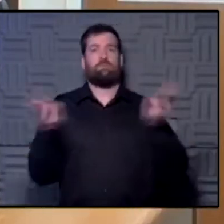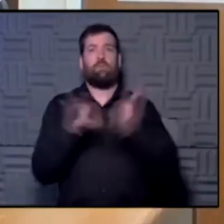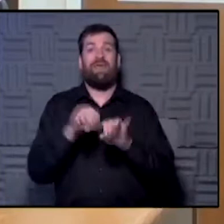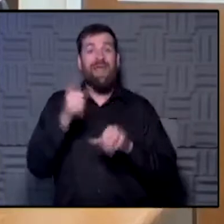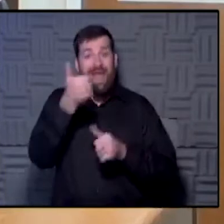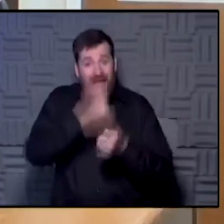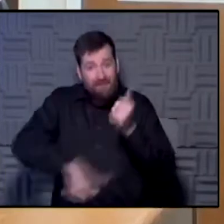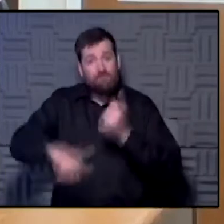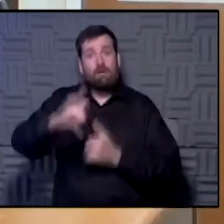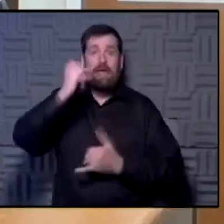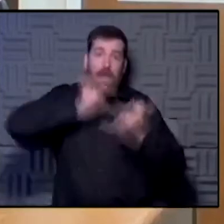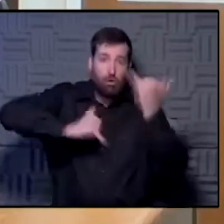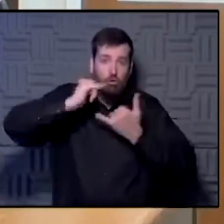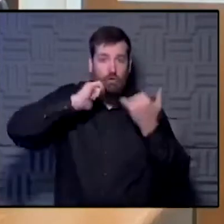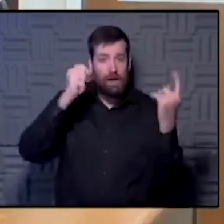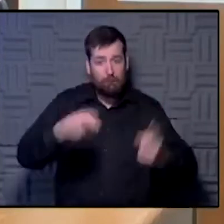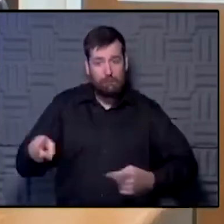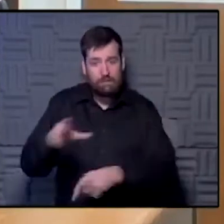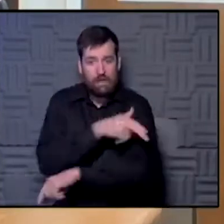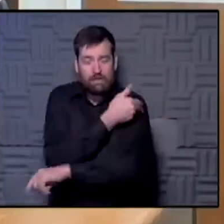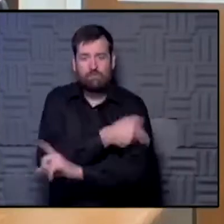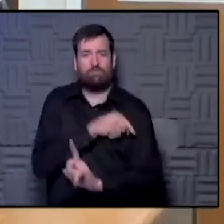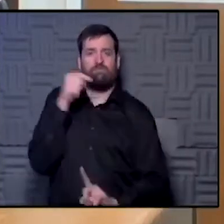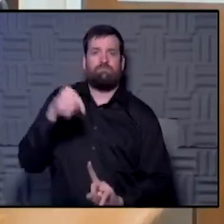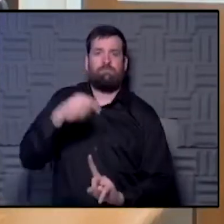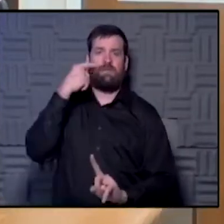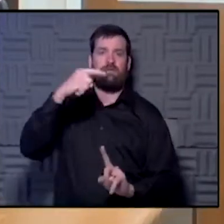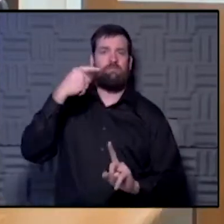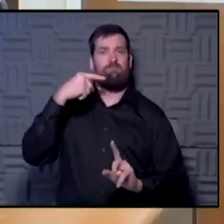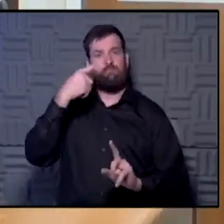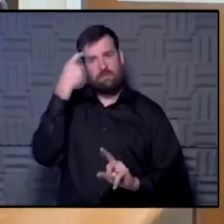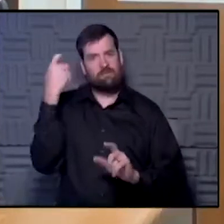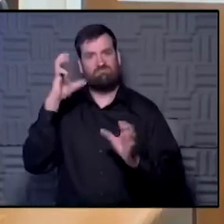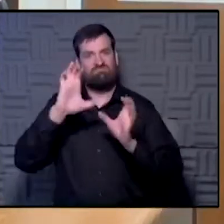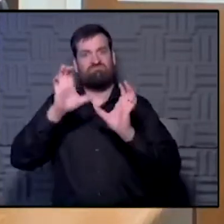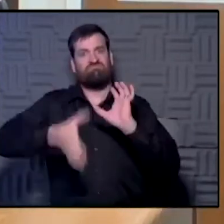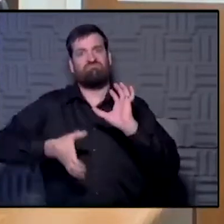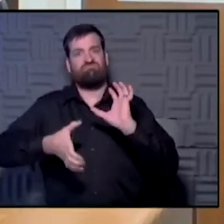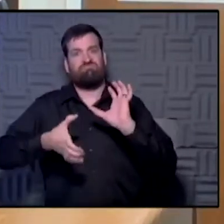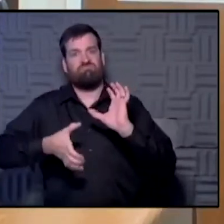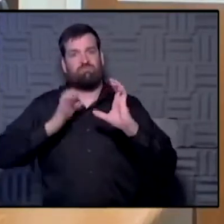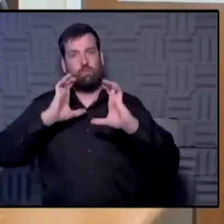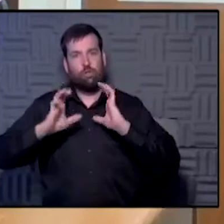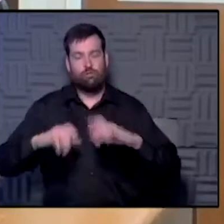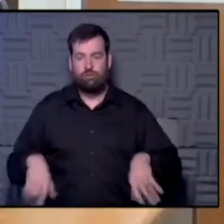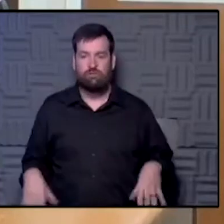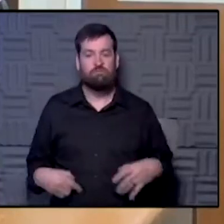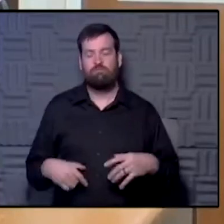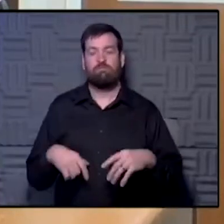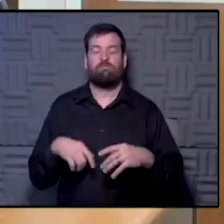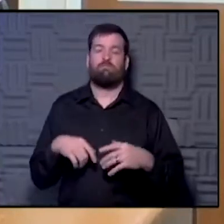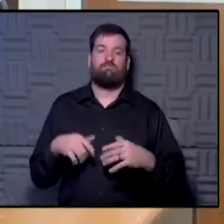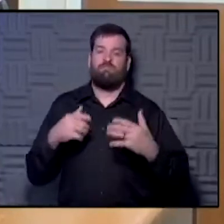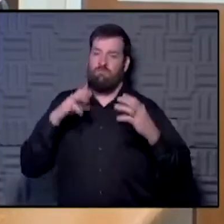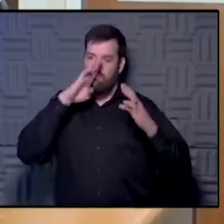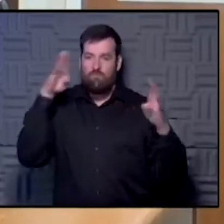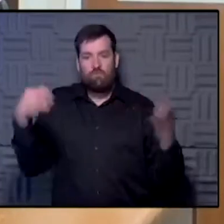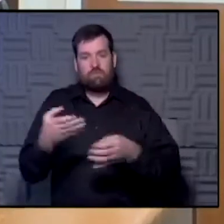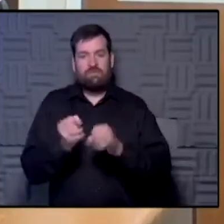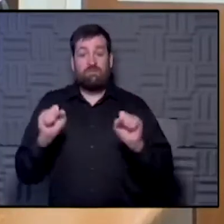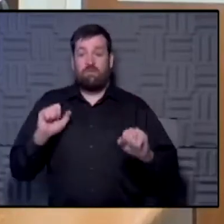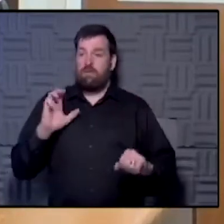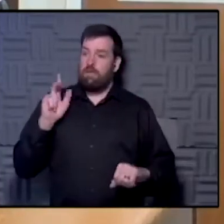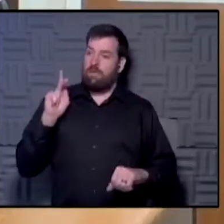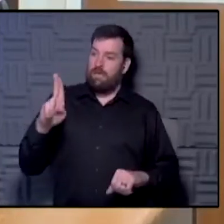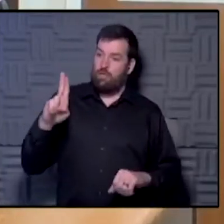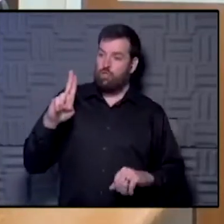hospital. So we have really concentrated on safety at this time. And it is so good to have the KU Collaborative